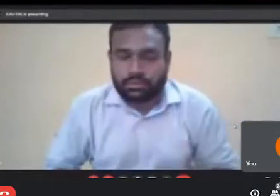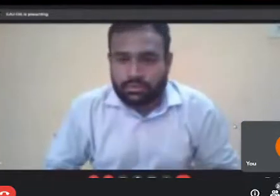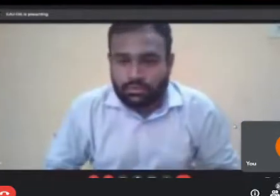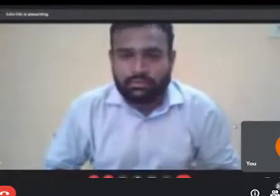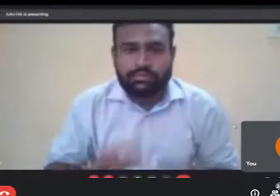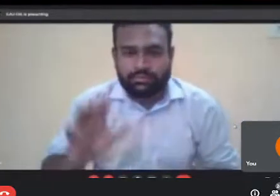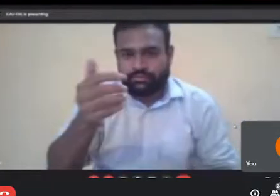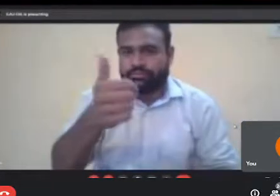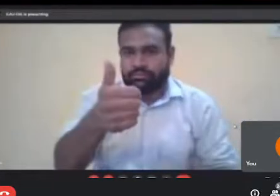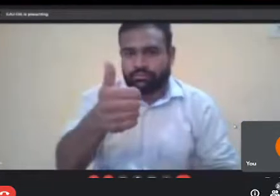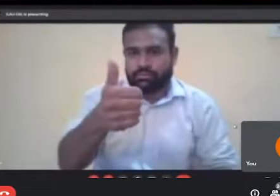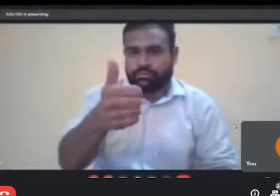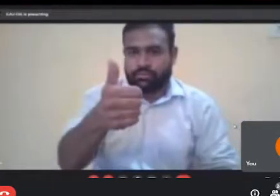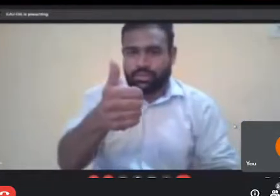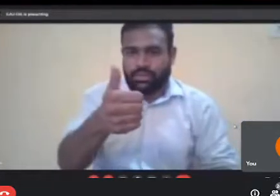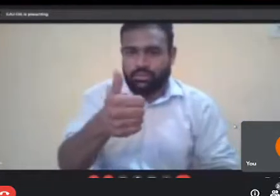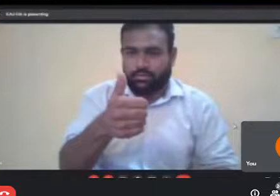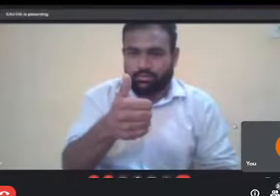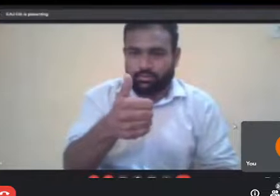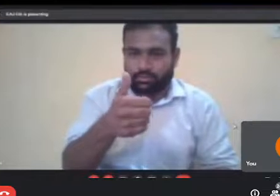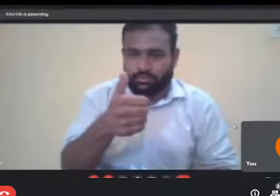Yeah, this one.